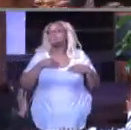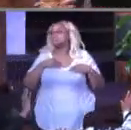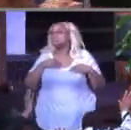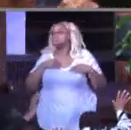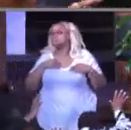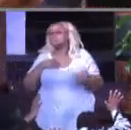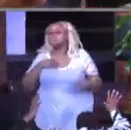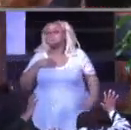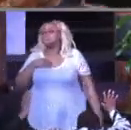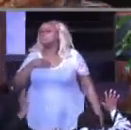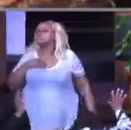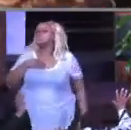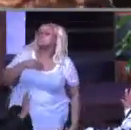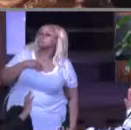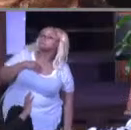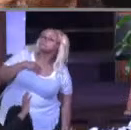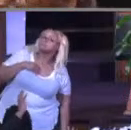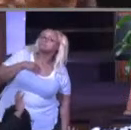Receive.